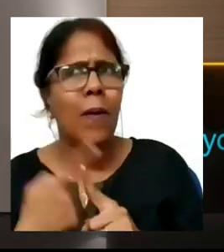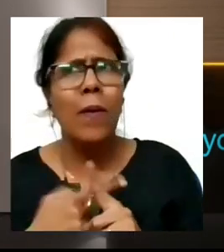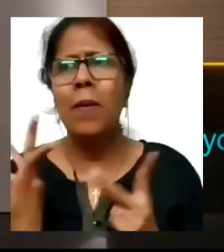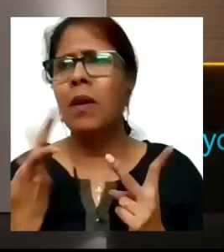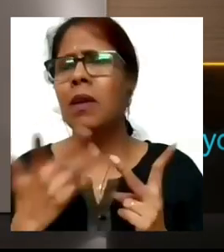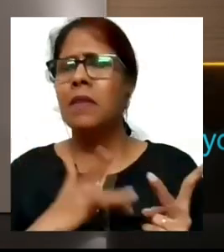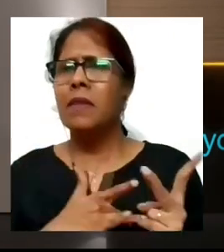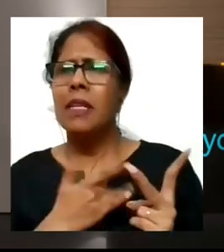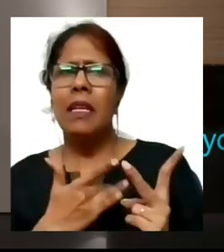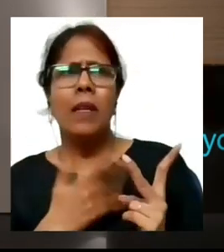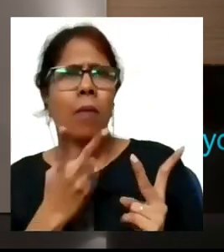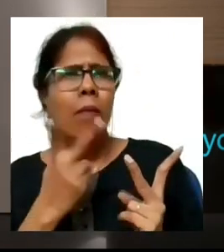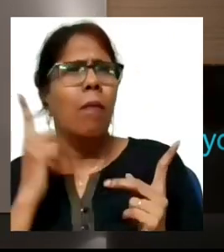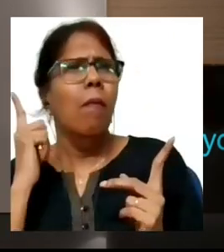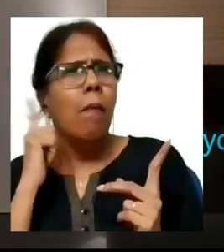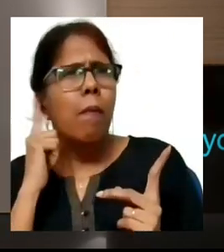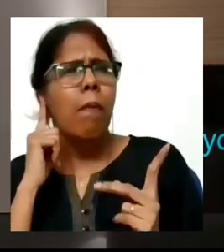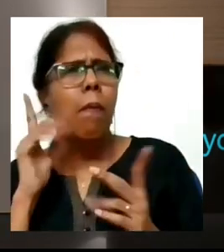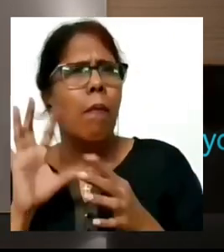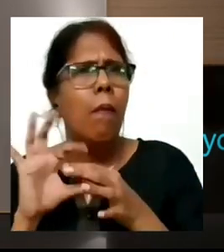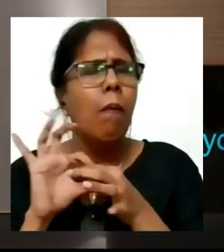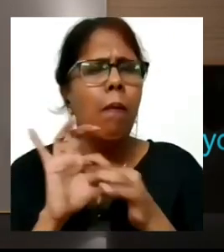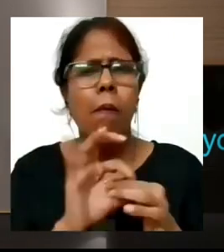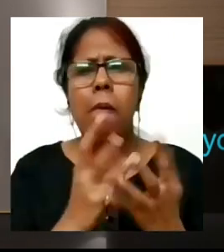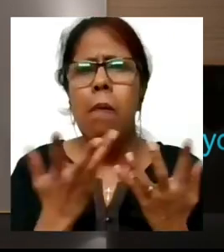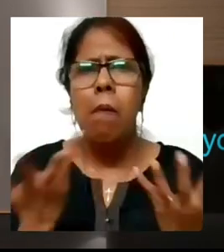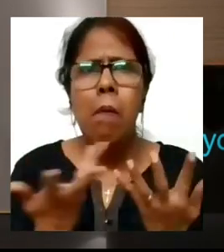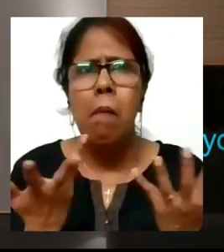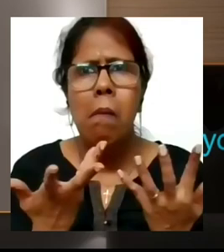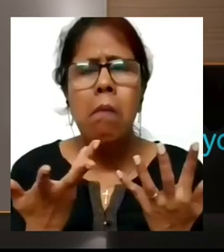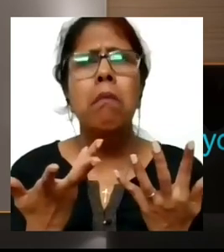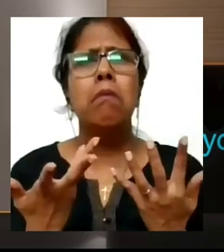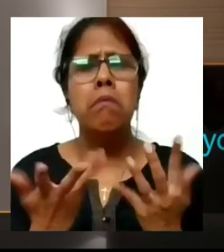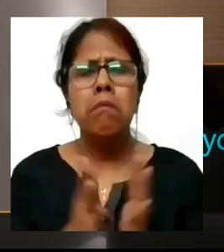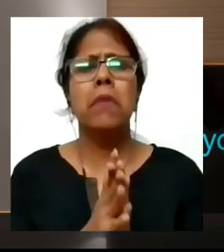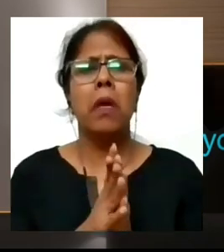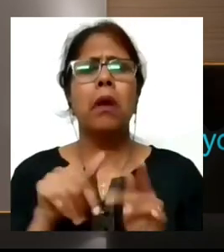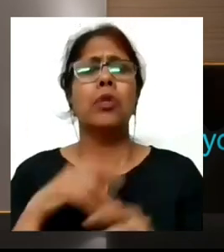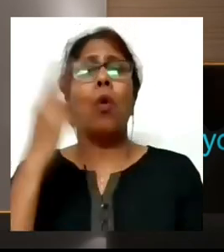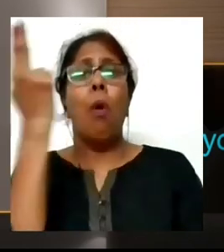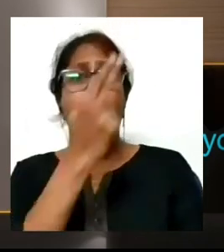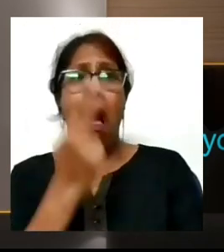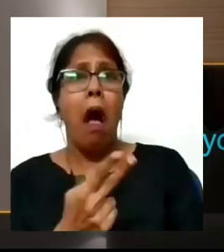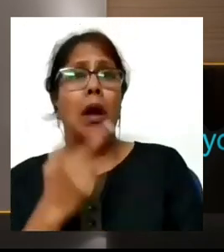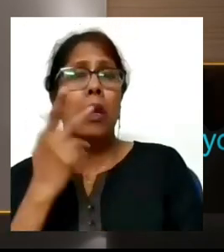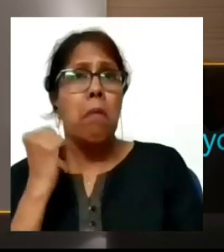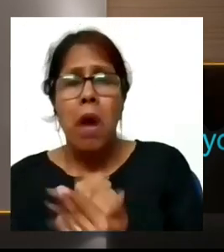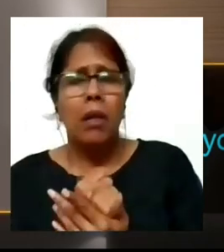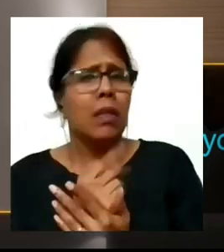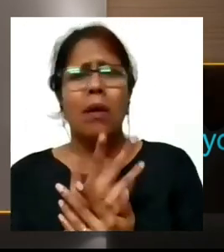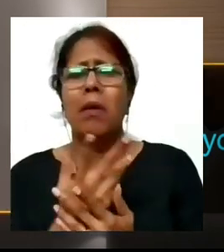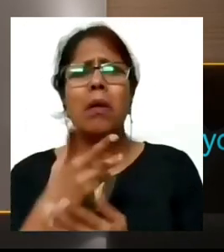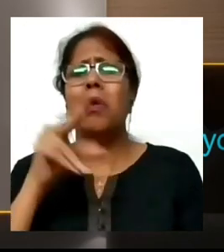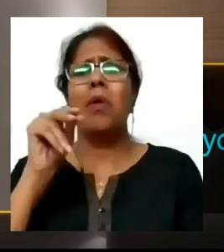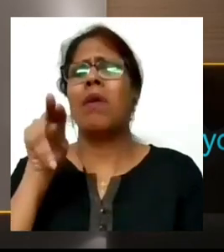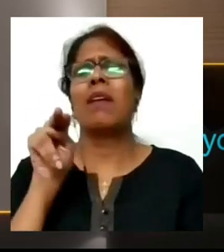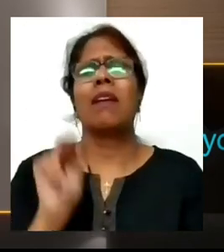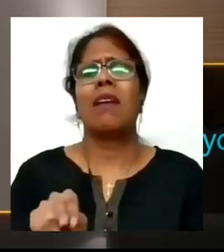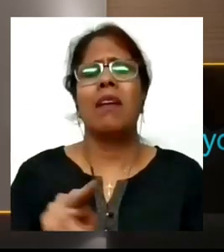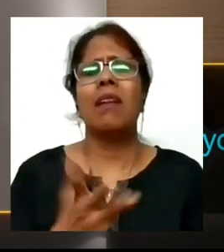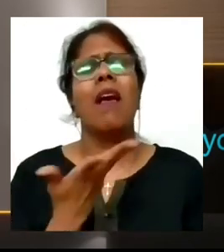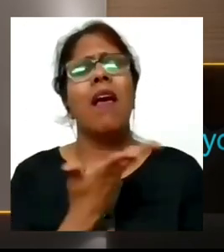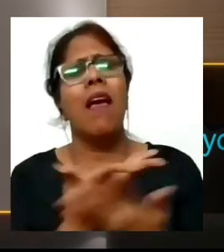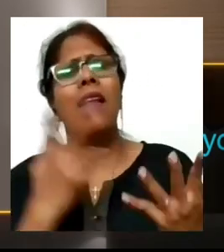And for that, again, like I said, I do not have to be an artist. So the arts plays